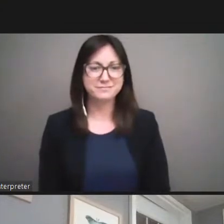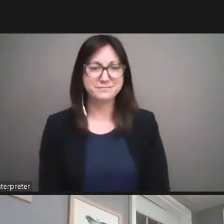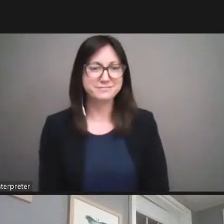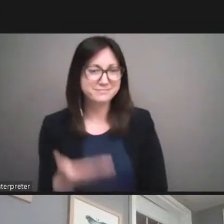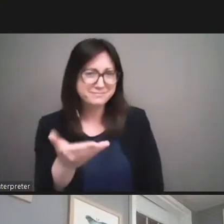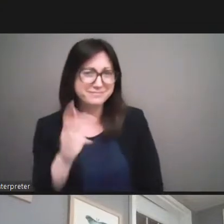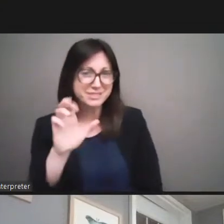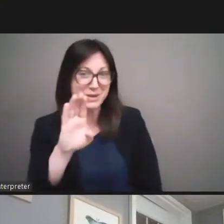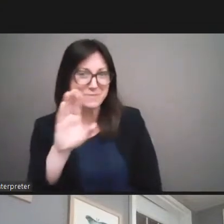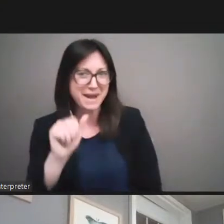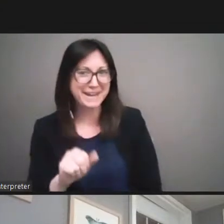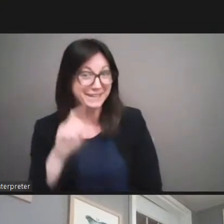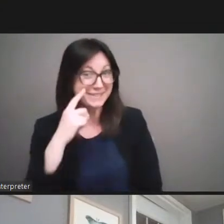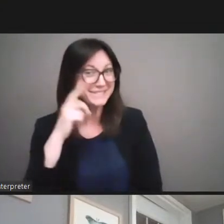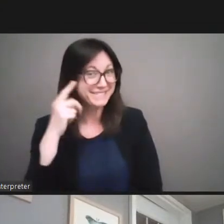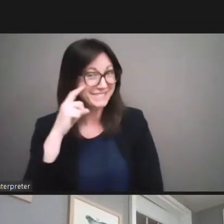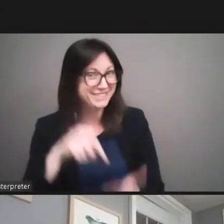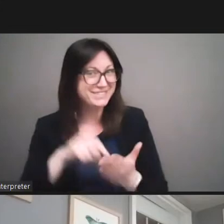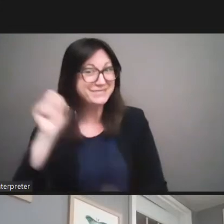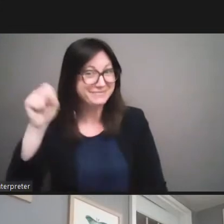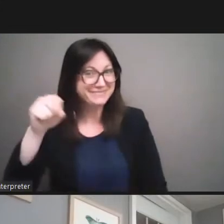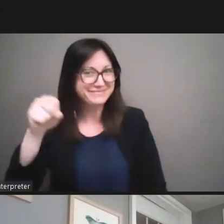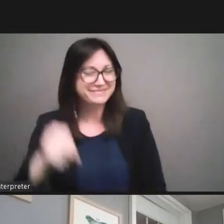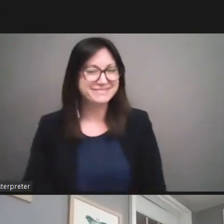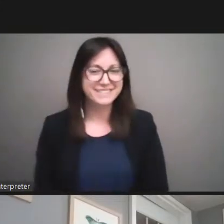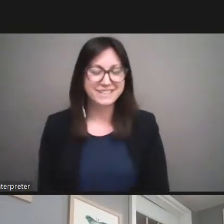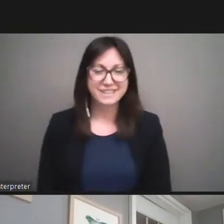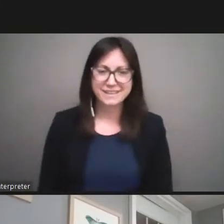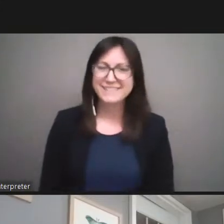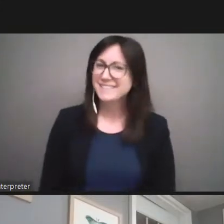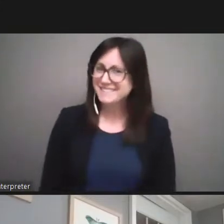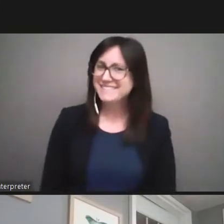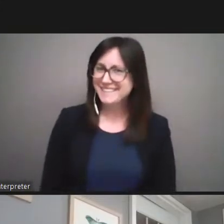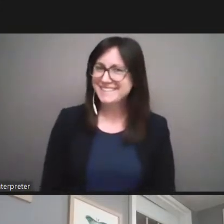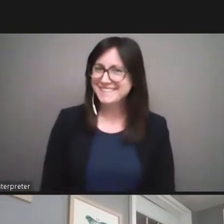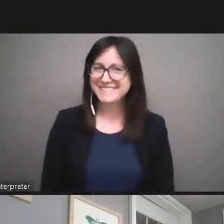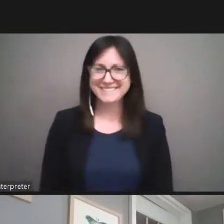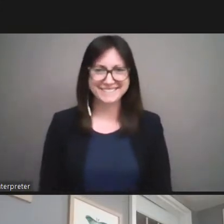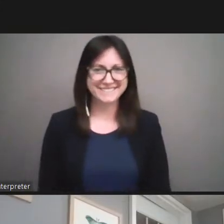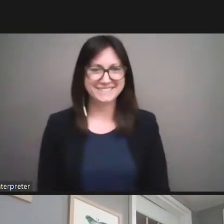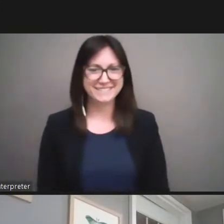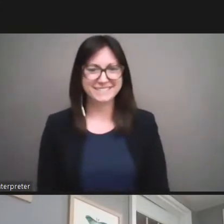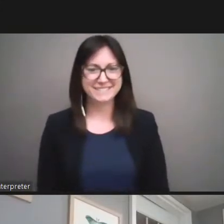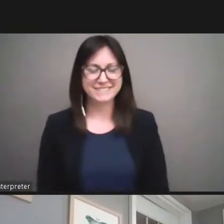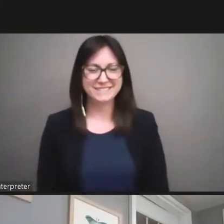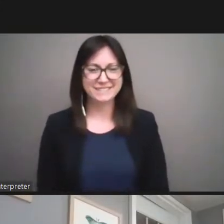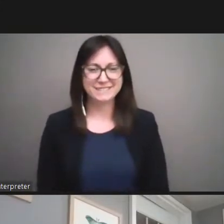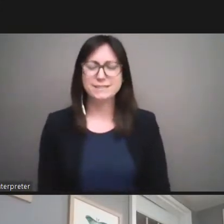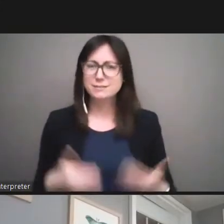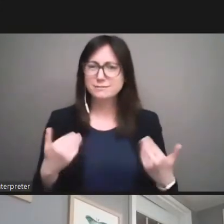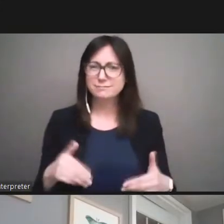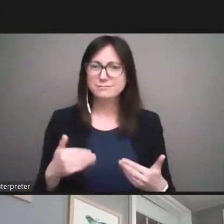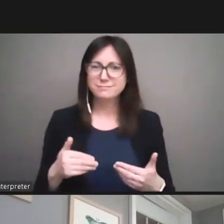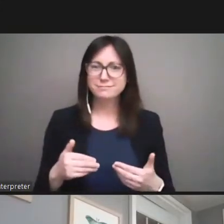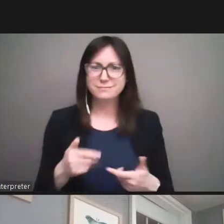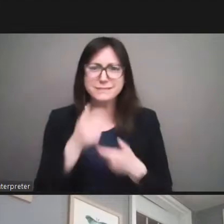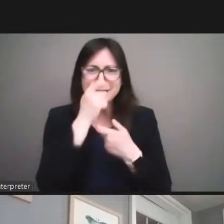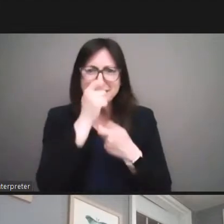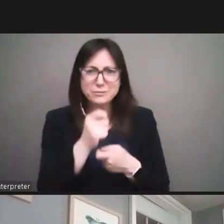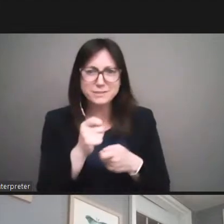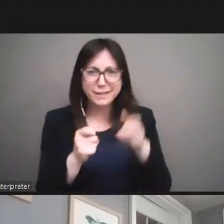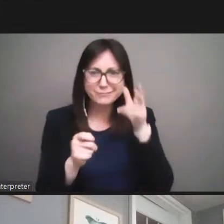Rebecca, I'm seeing you nodding away. Yeah. Well, it's really been interesting listening to